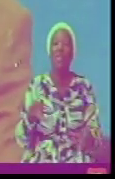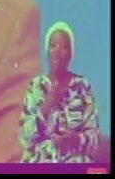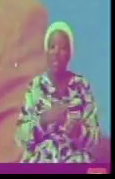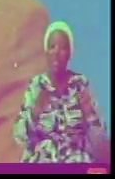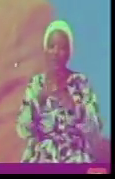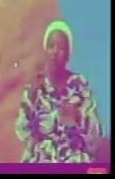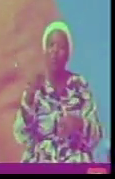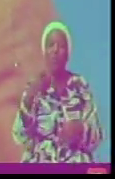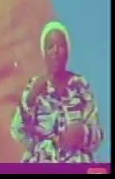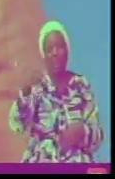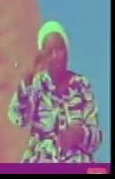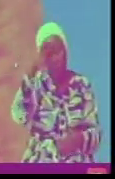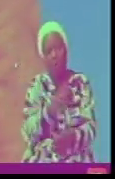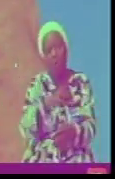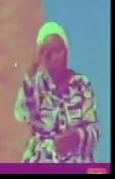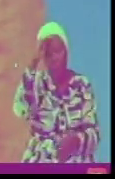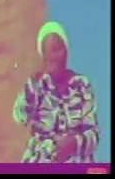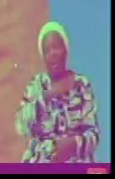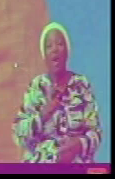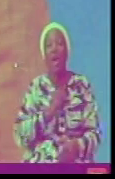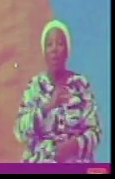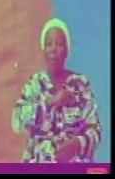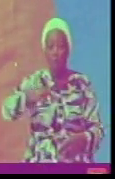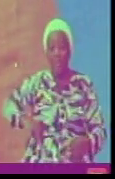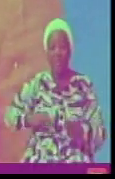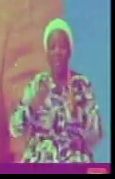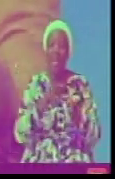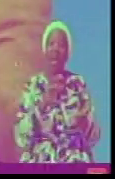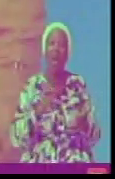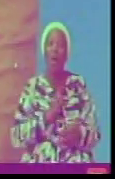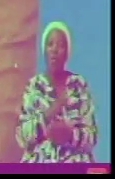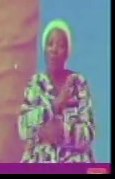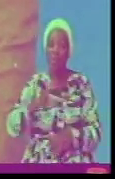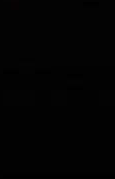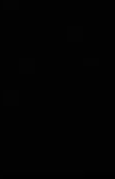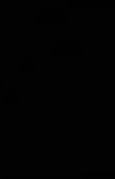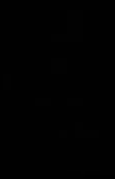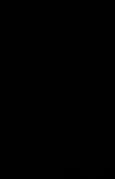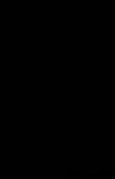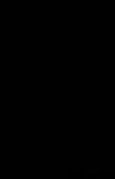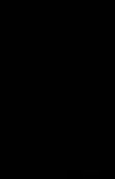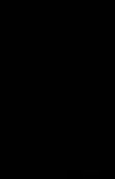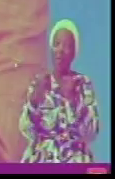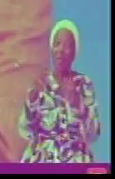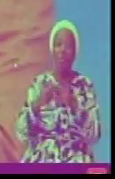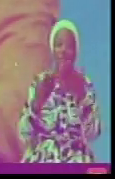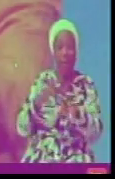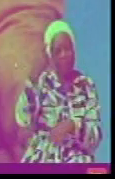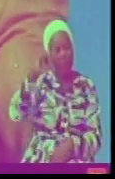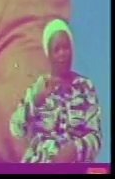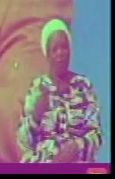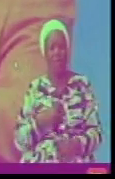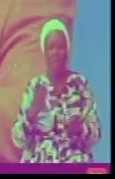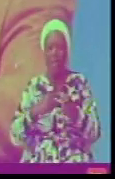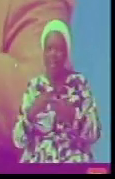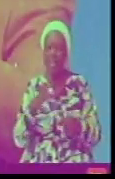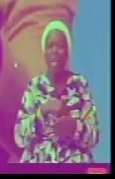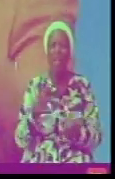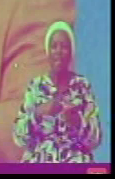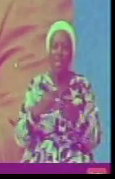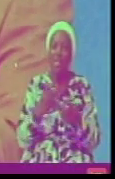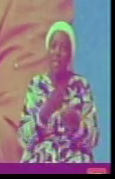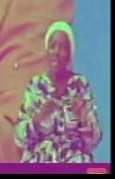the wilderness, even so the Son of Man, the Son of God, our Messiah, our Christ,